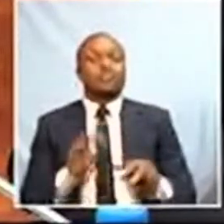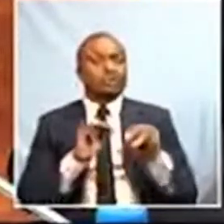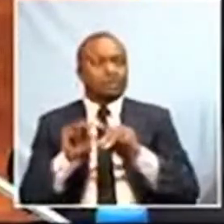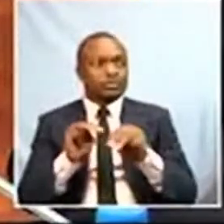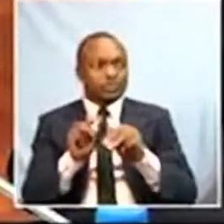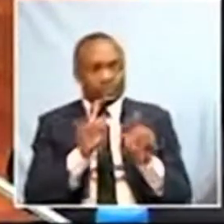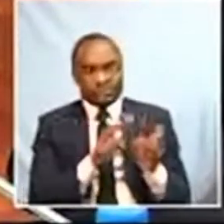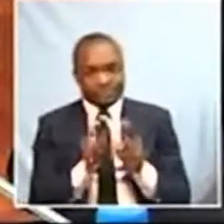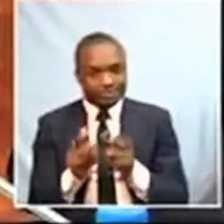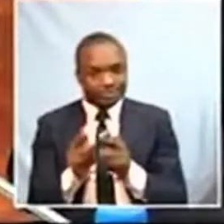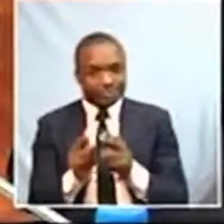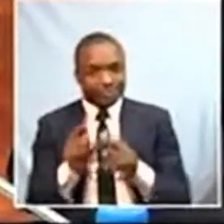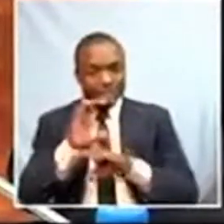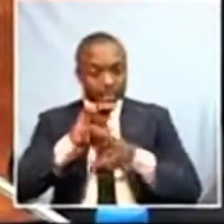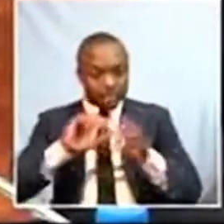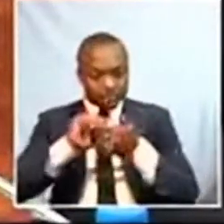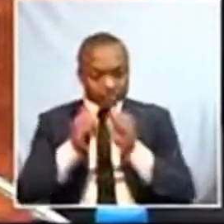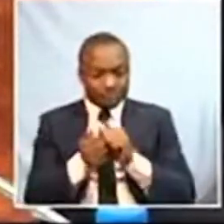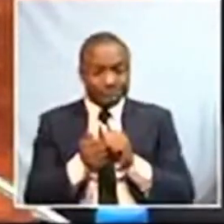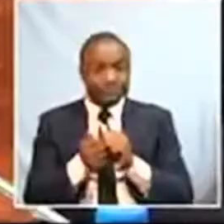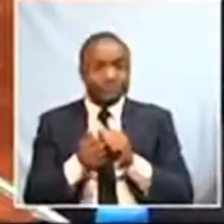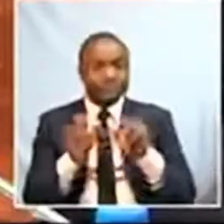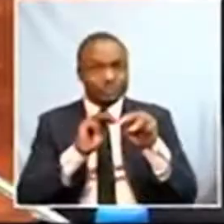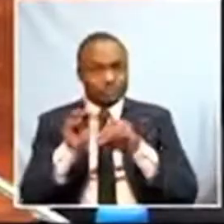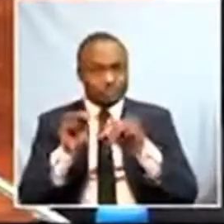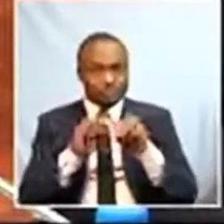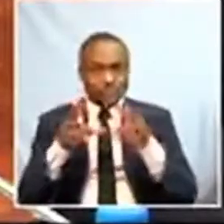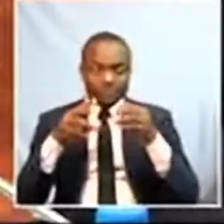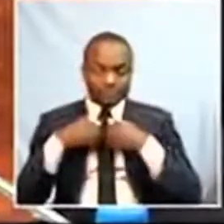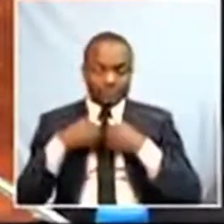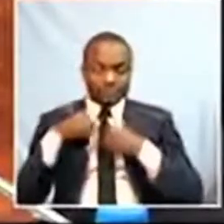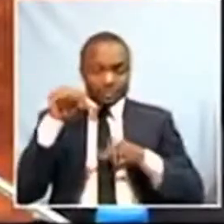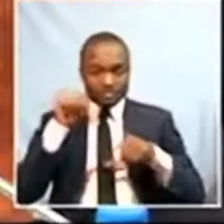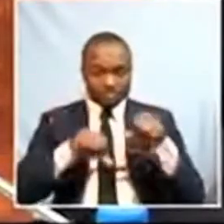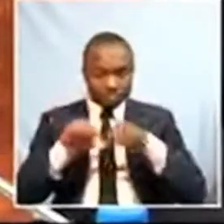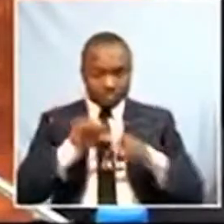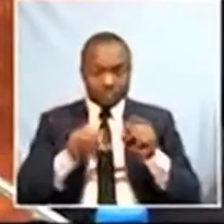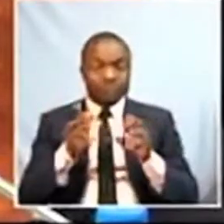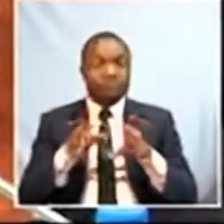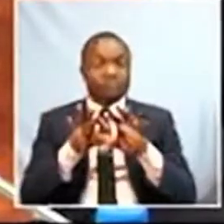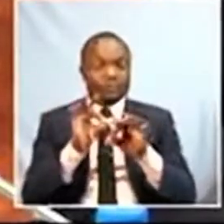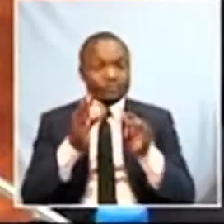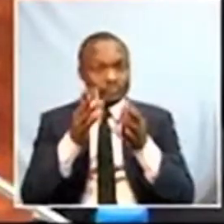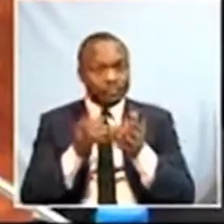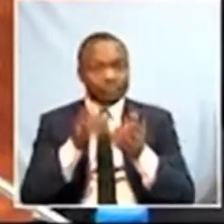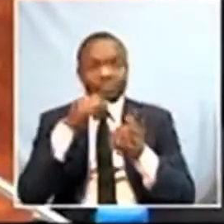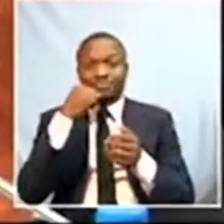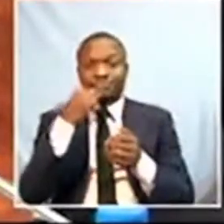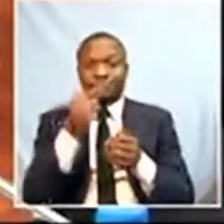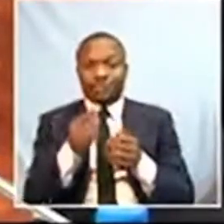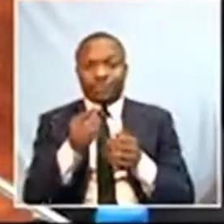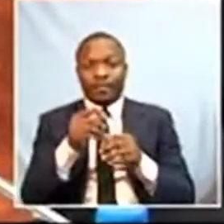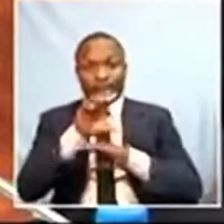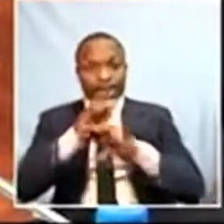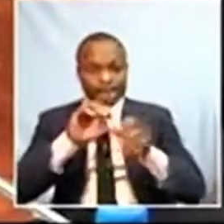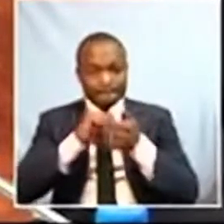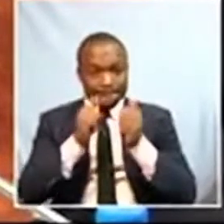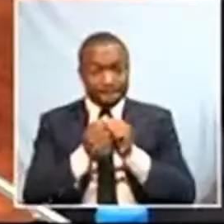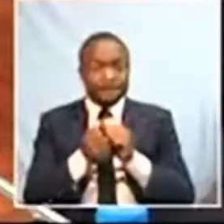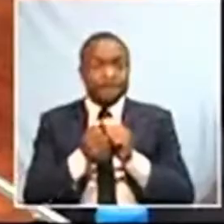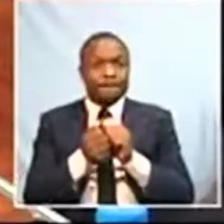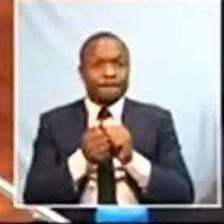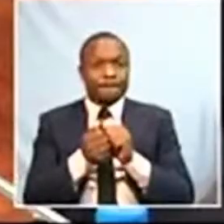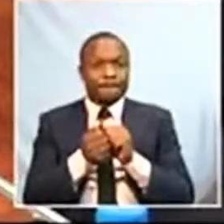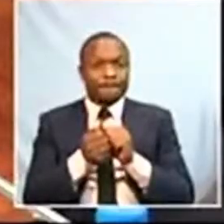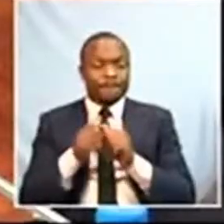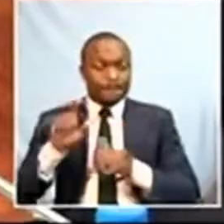Management response. The cause of query. Management acknowledges the auditor's findings and wishes to state that the cause of query